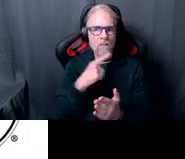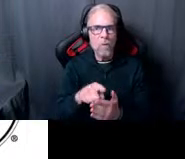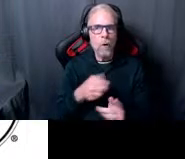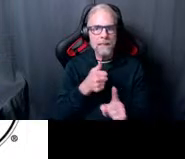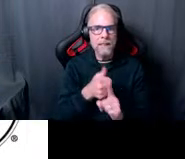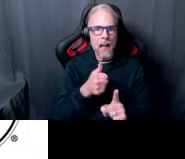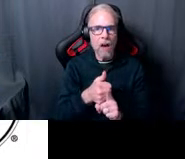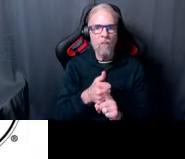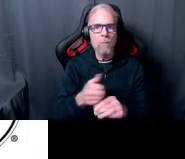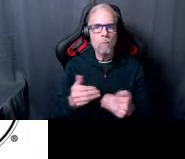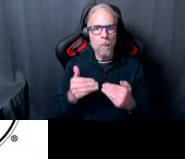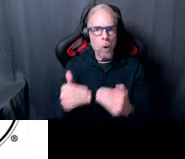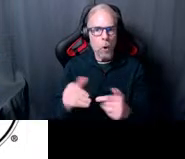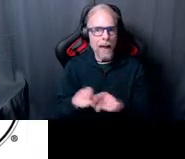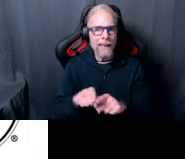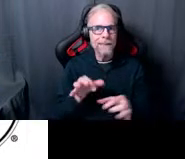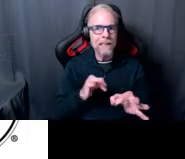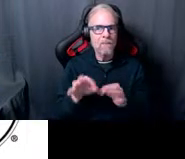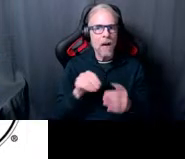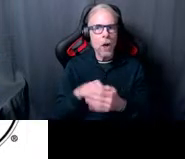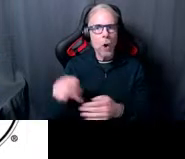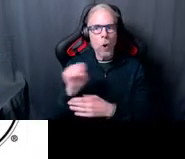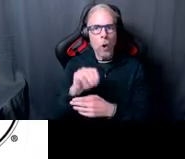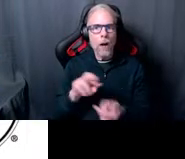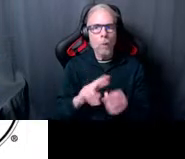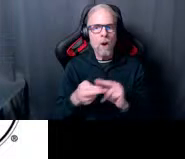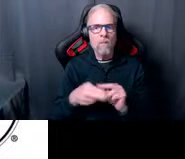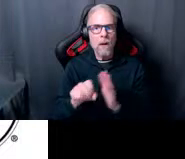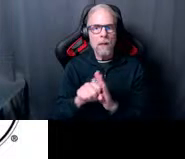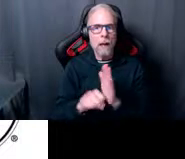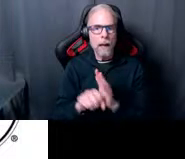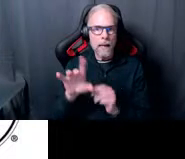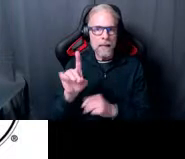self-propulsion as defined in Oregon Revised Statute